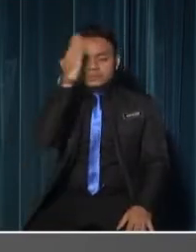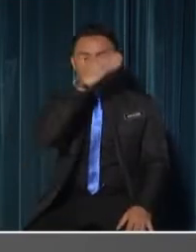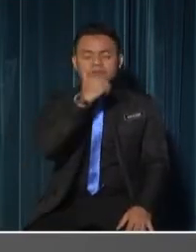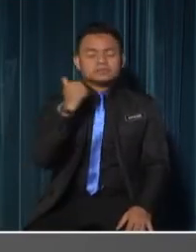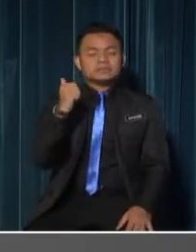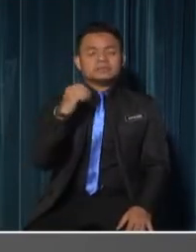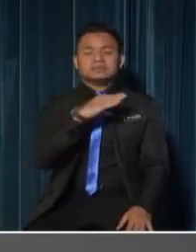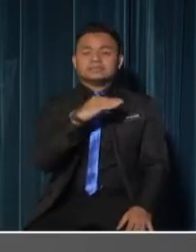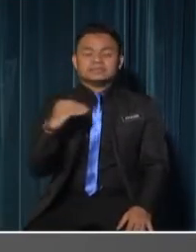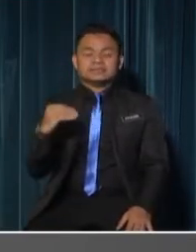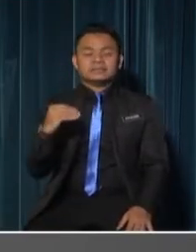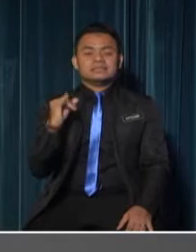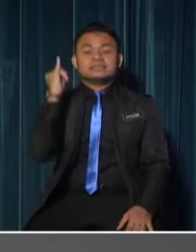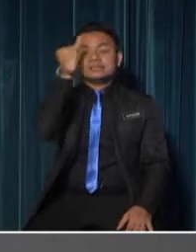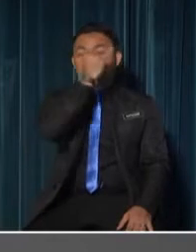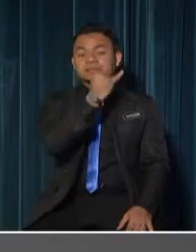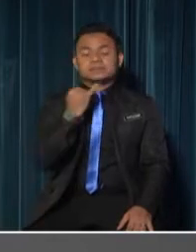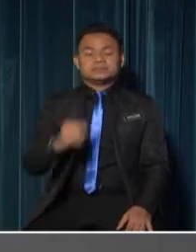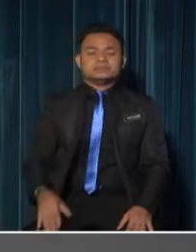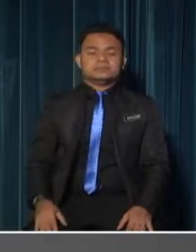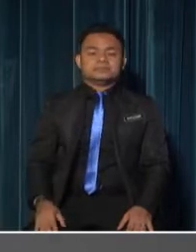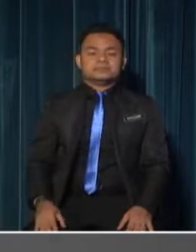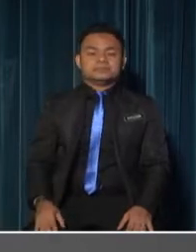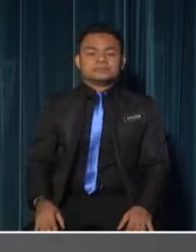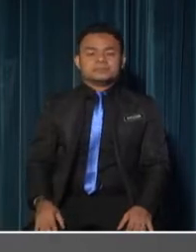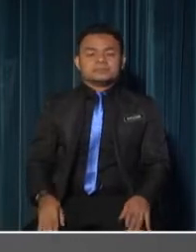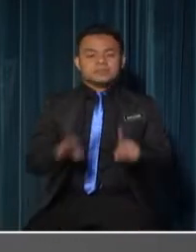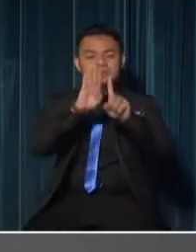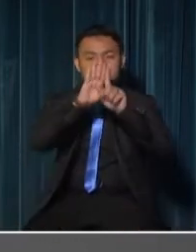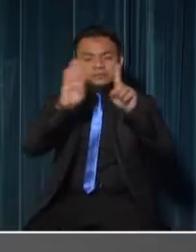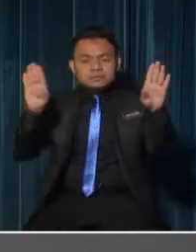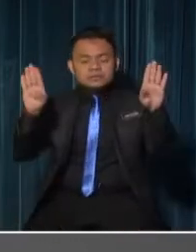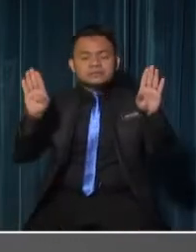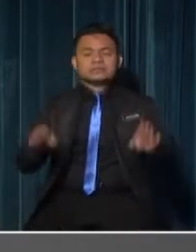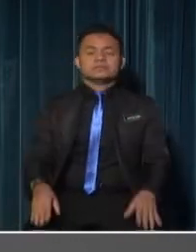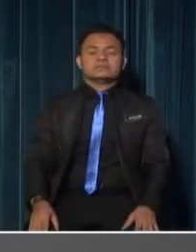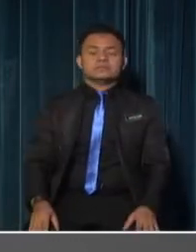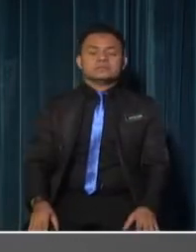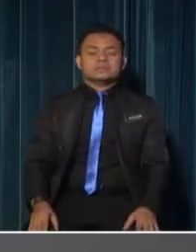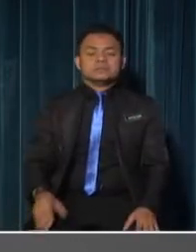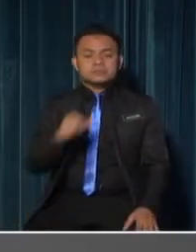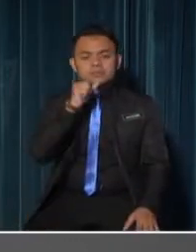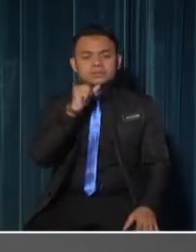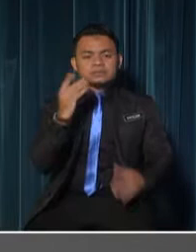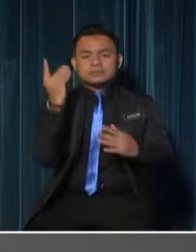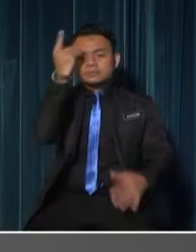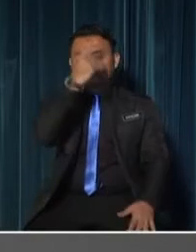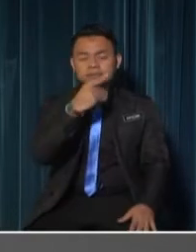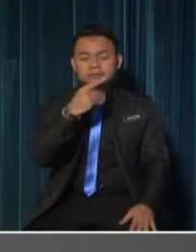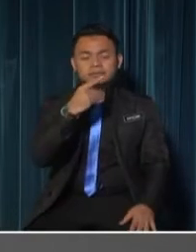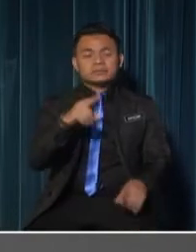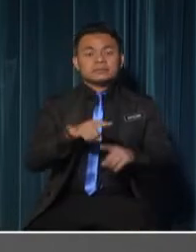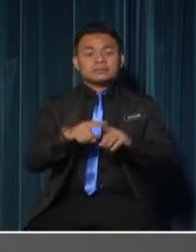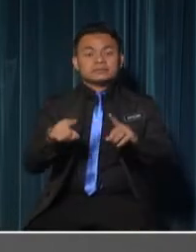colorful. The screen is not in the front, it is actually in the shape of